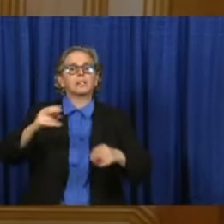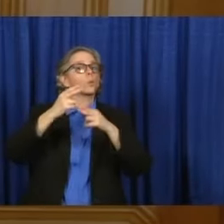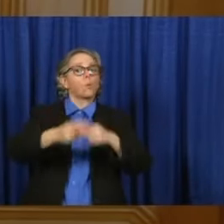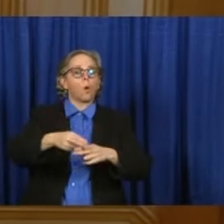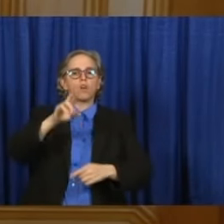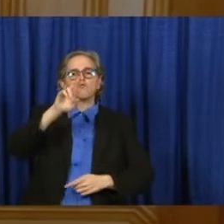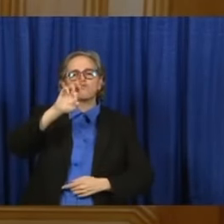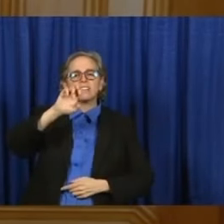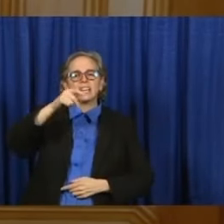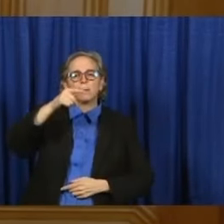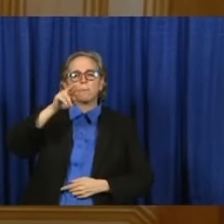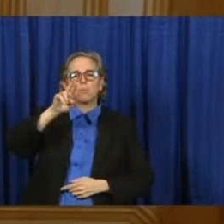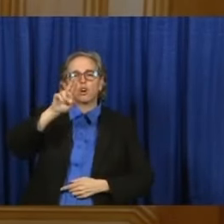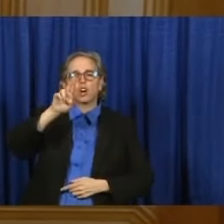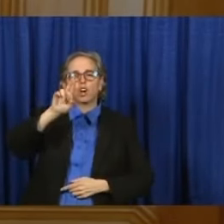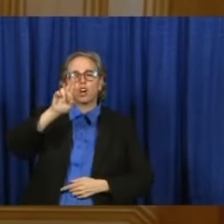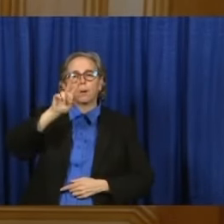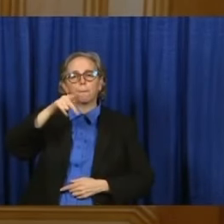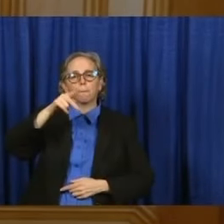repurposingproject.com.